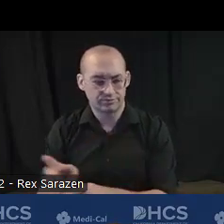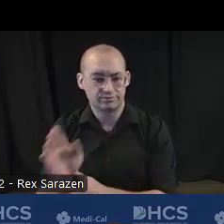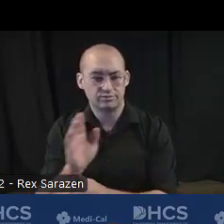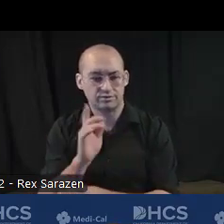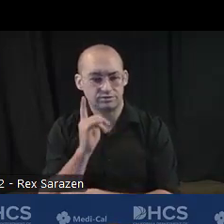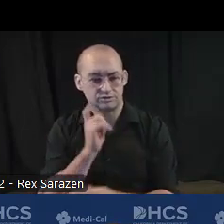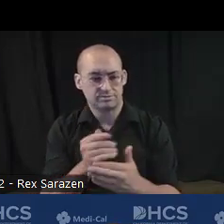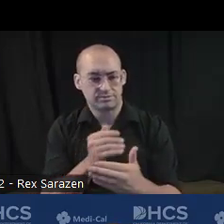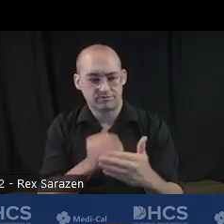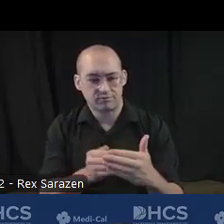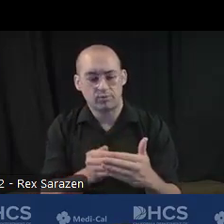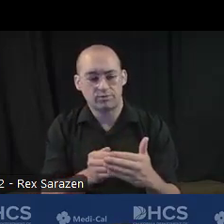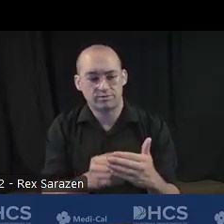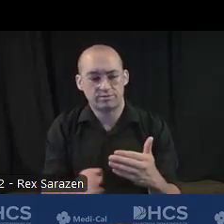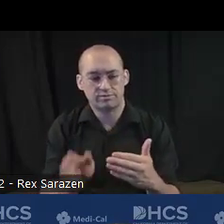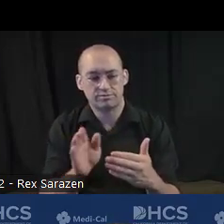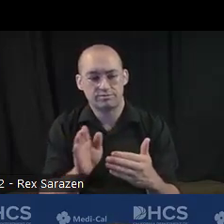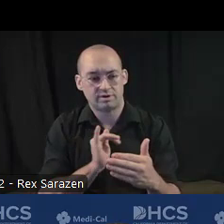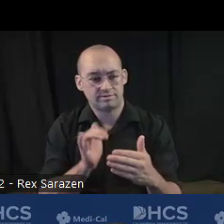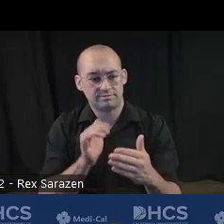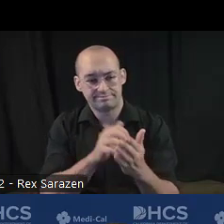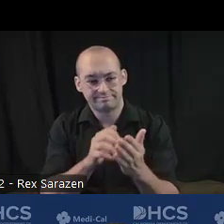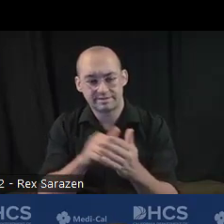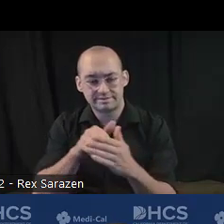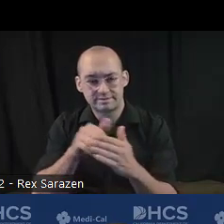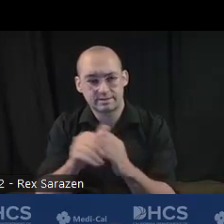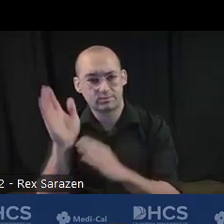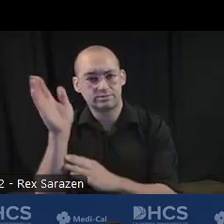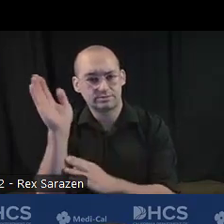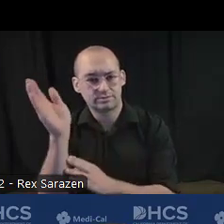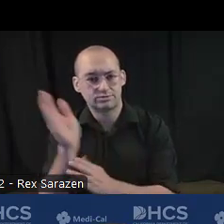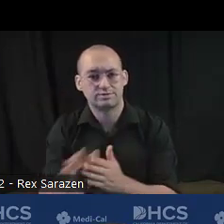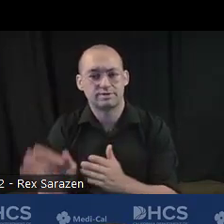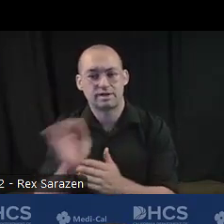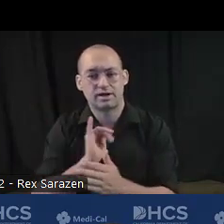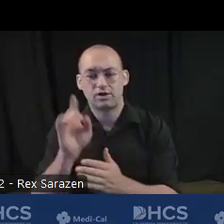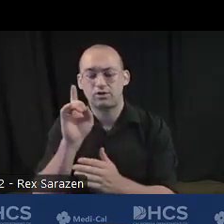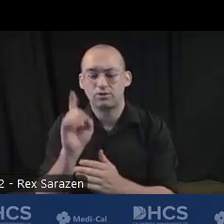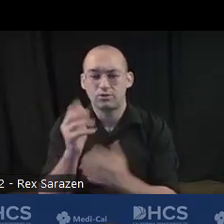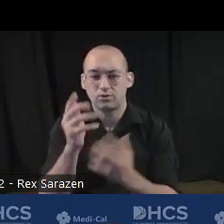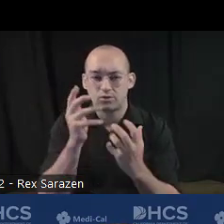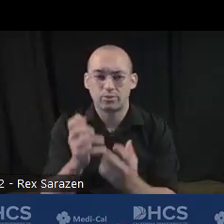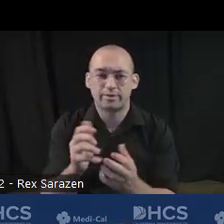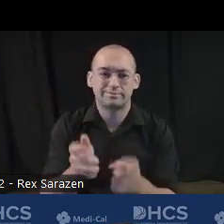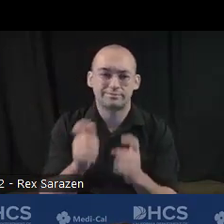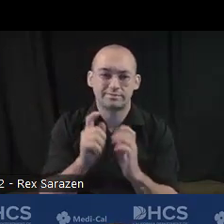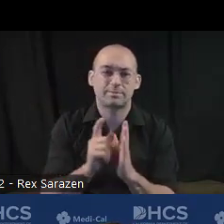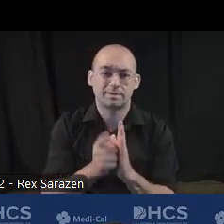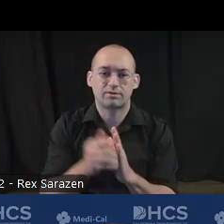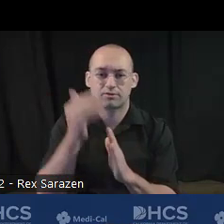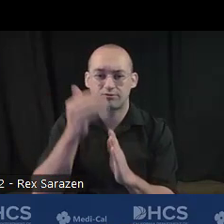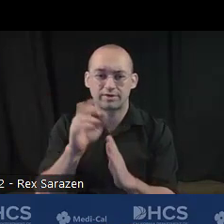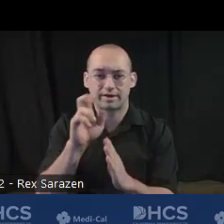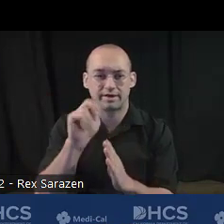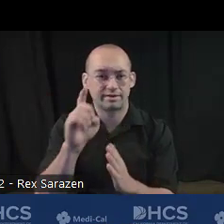before I dig into the presentation, I do want to take a moment on the front end to